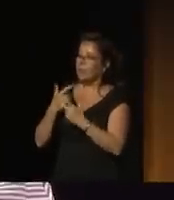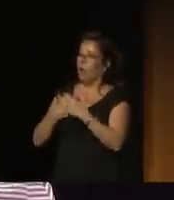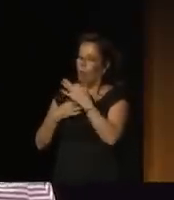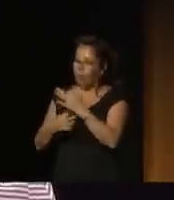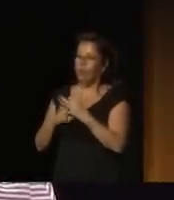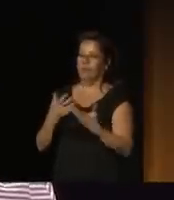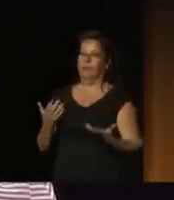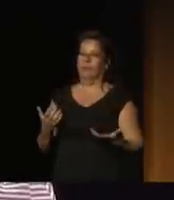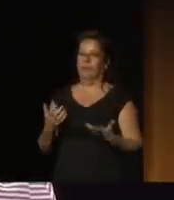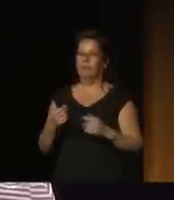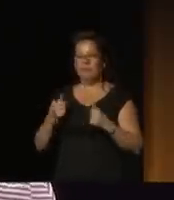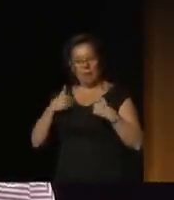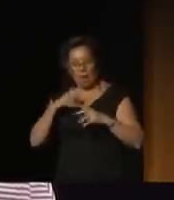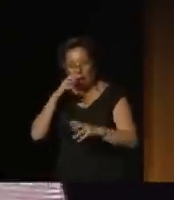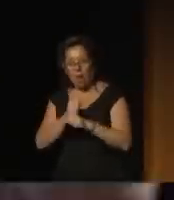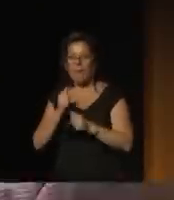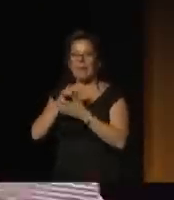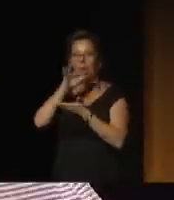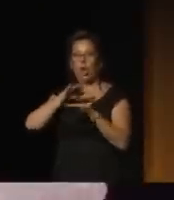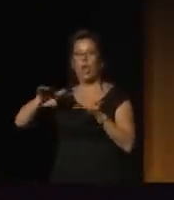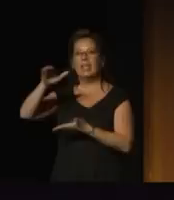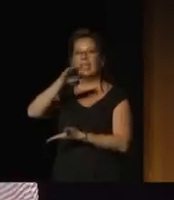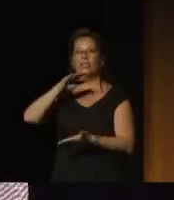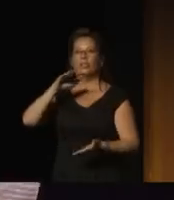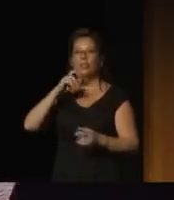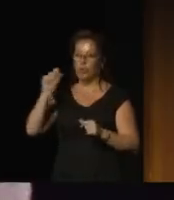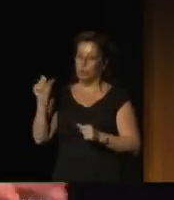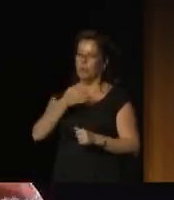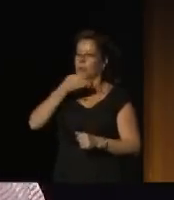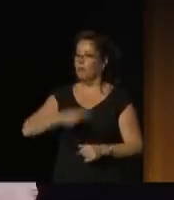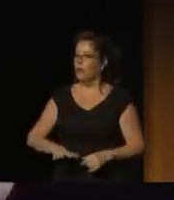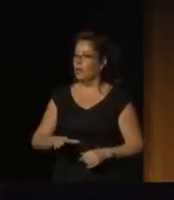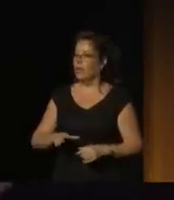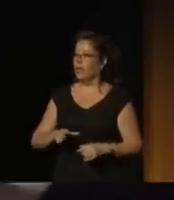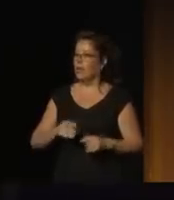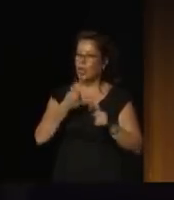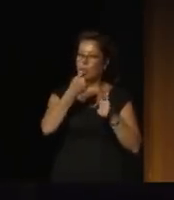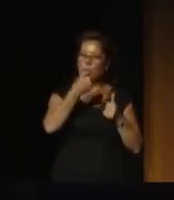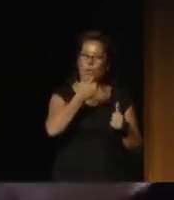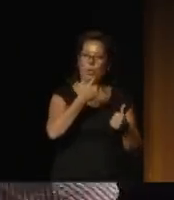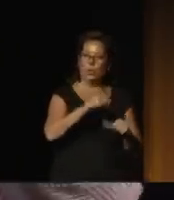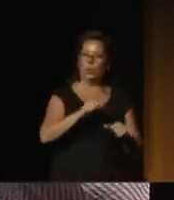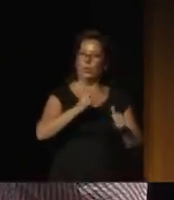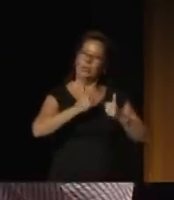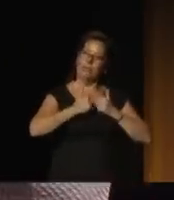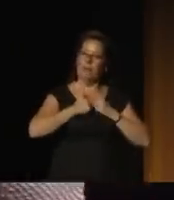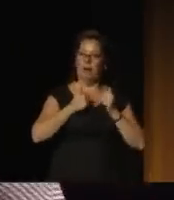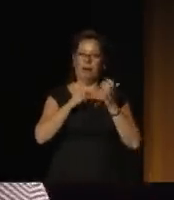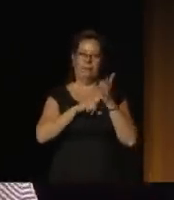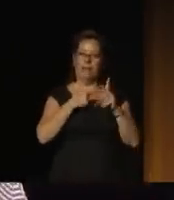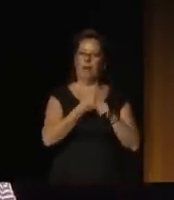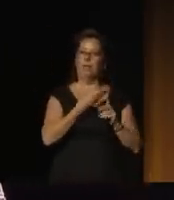think college should be free, by the way. You know, but what free means is we pay for it, which is fine. Use my money for that. Don't give it all to Bill Gates, you know.